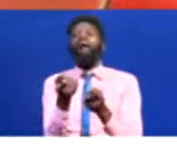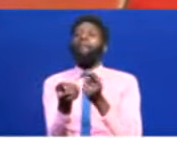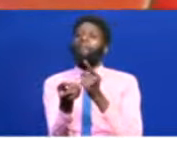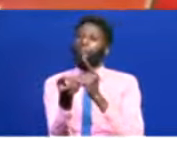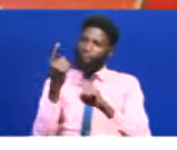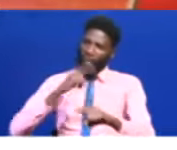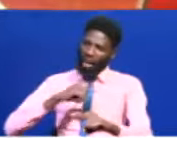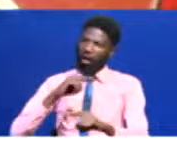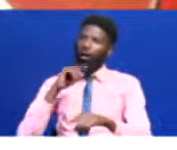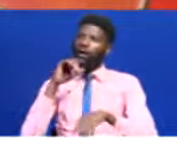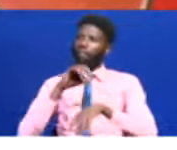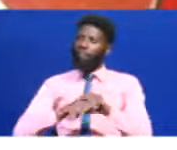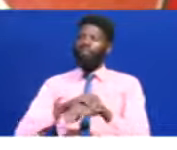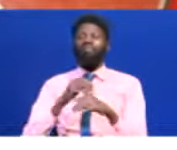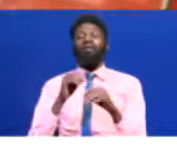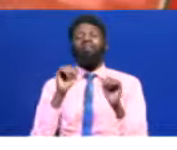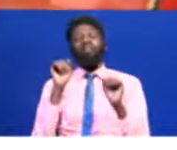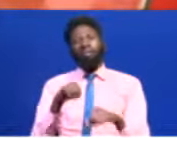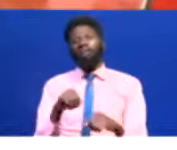I think